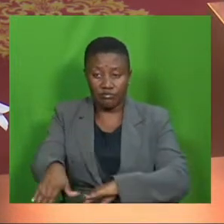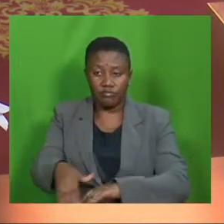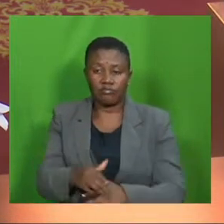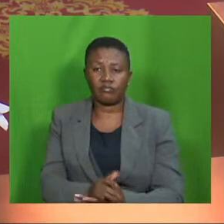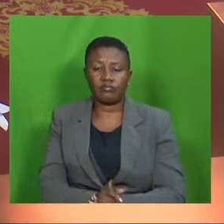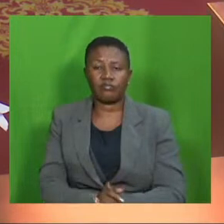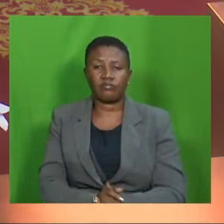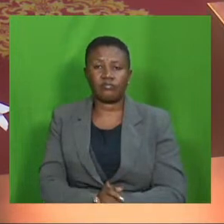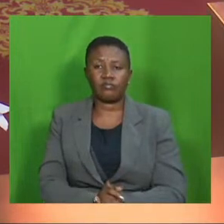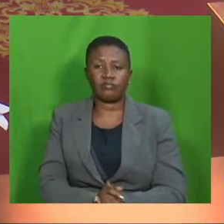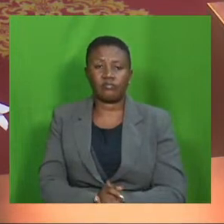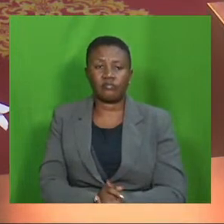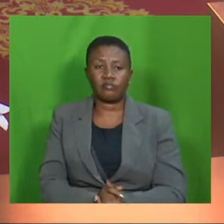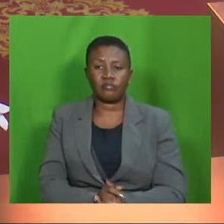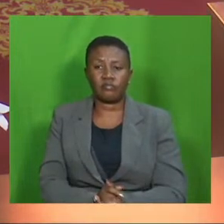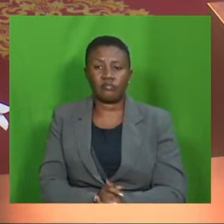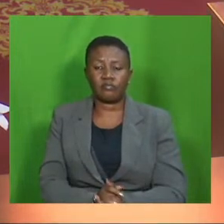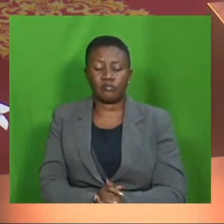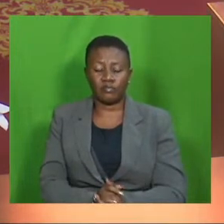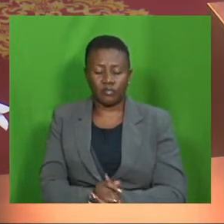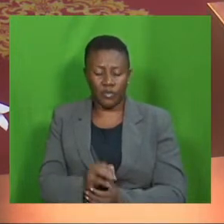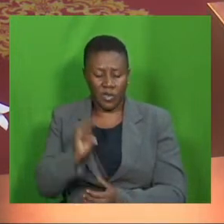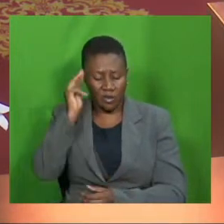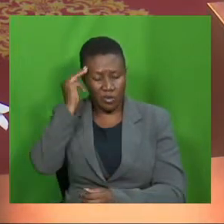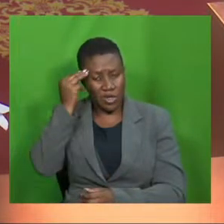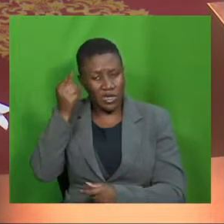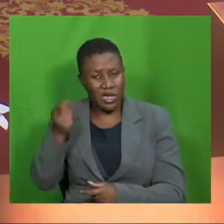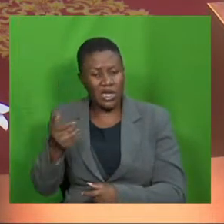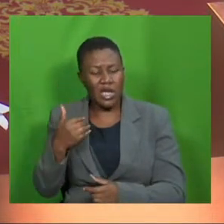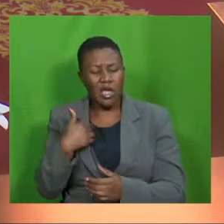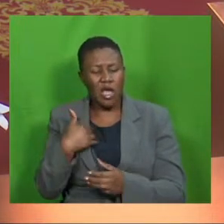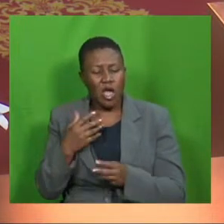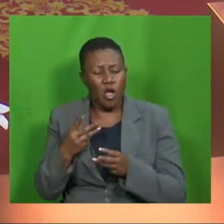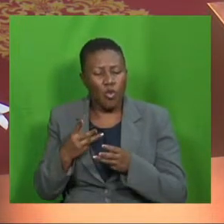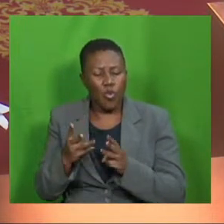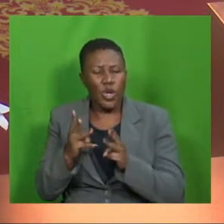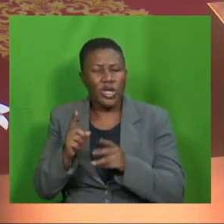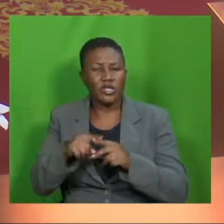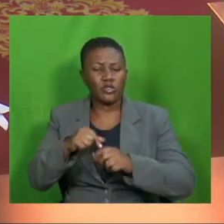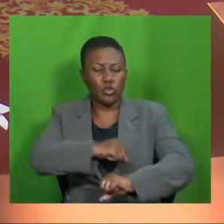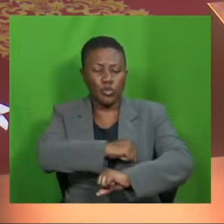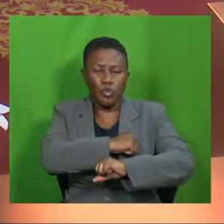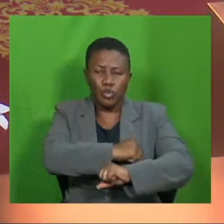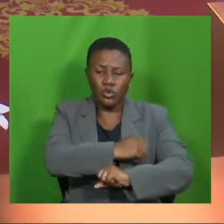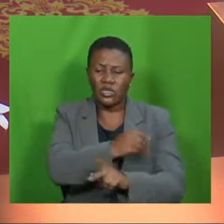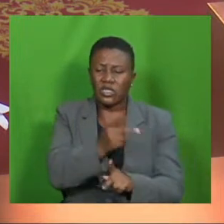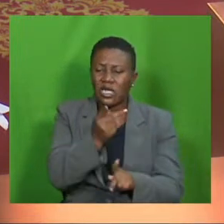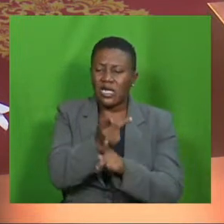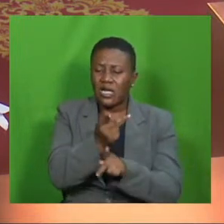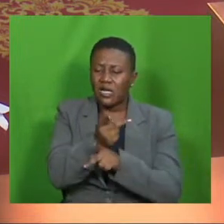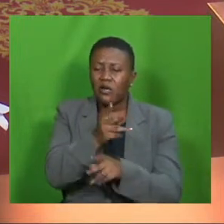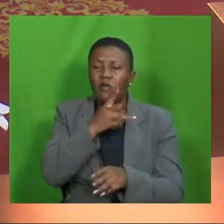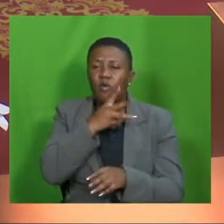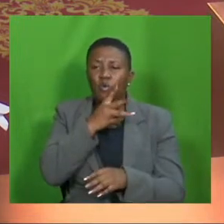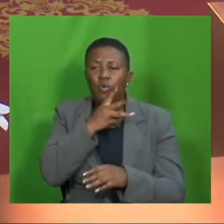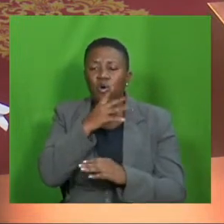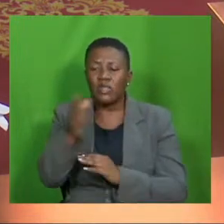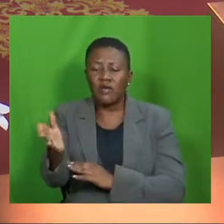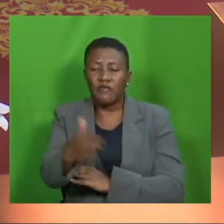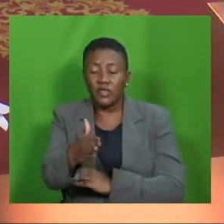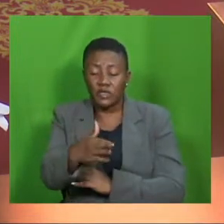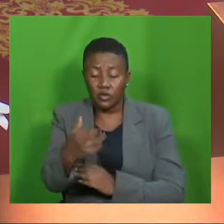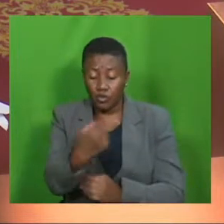Accordingly, the ministry has put in place measures to protect and sustain marine fisheries resources,